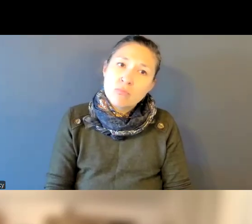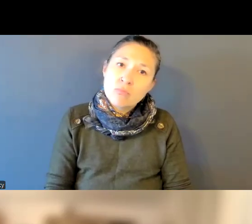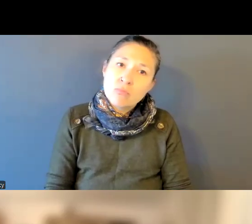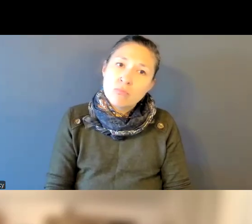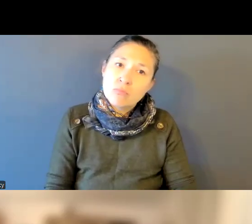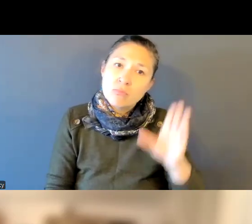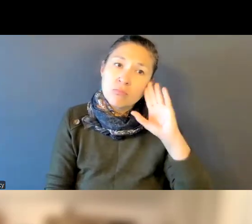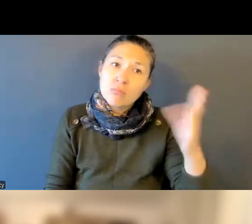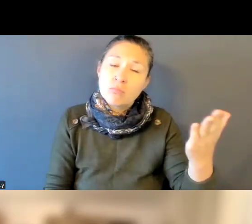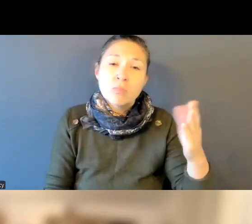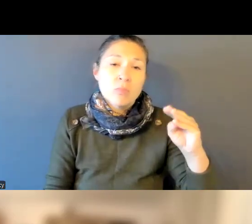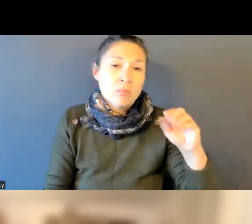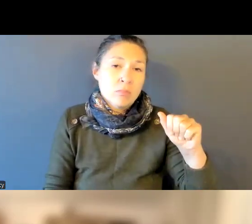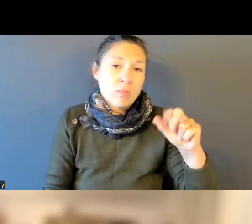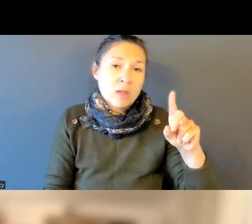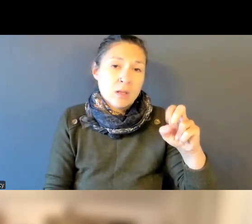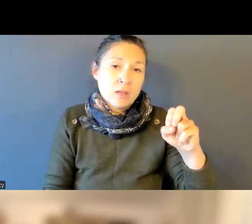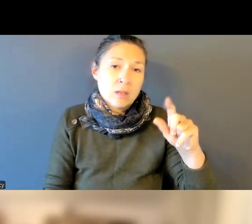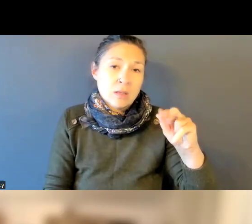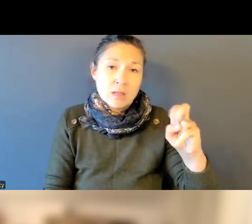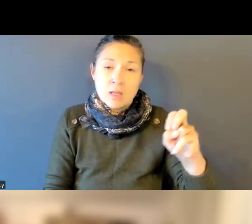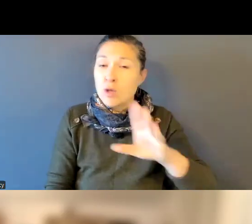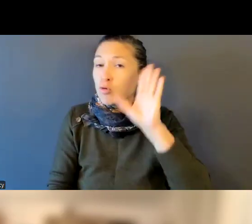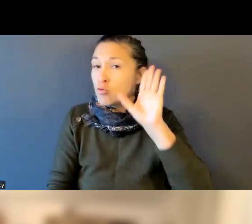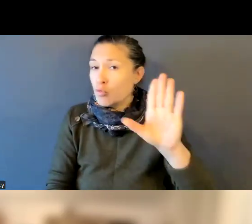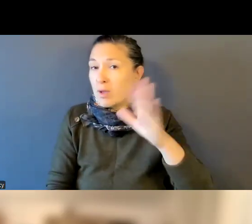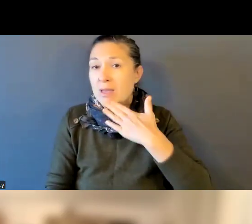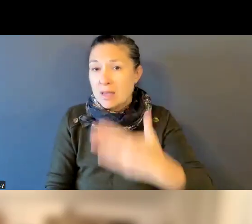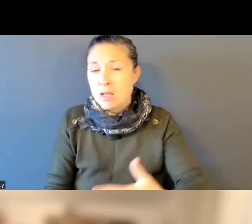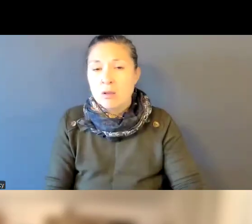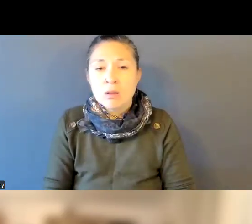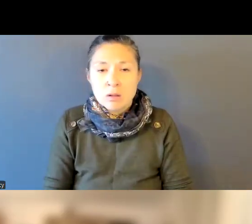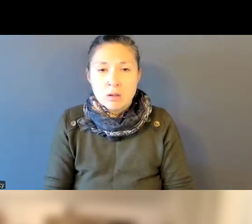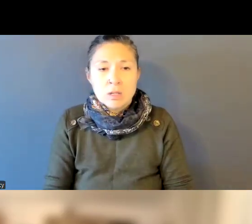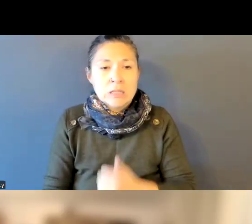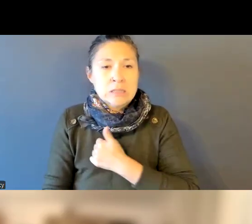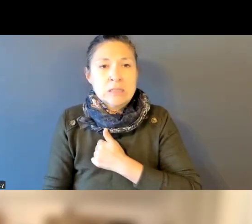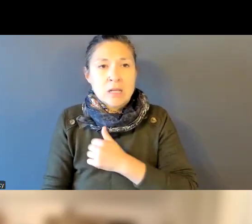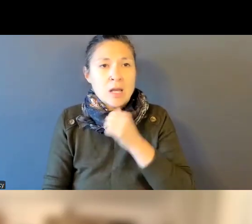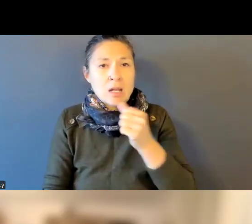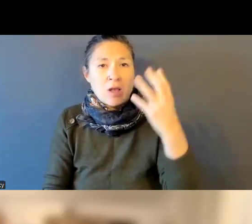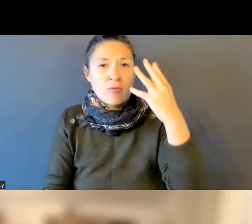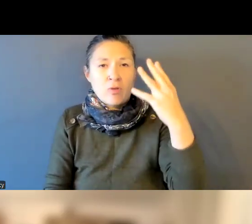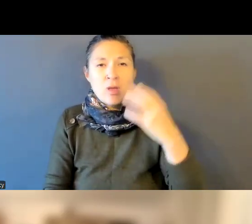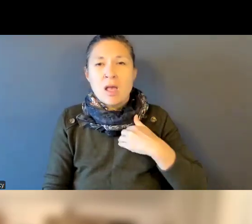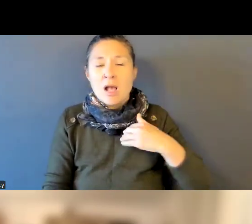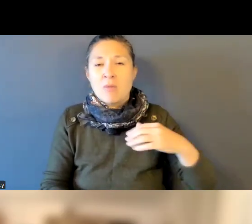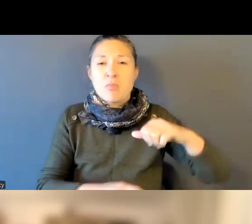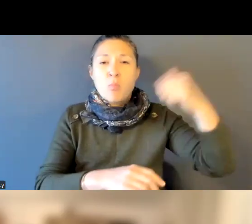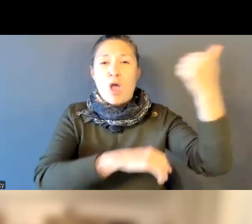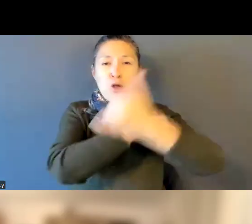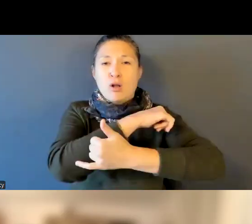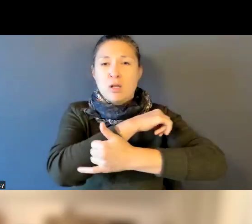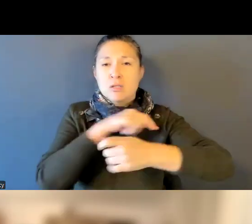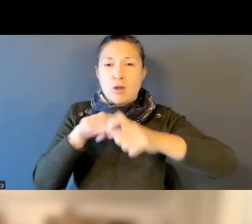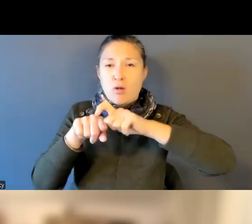Madeline, I think you are next. Okay, great. Thank you. Sorry, I'm not on video. I'm calling in from overseas and it will